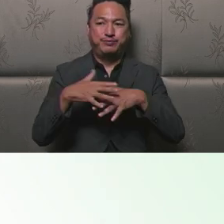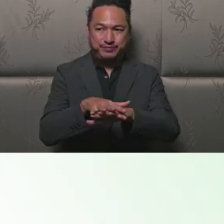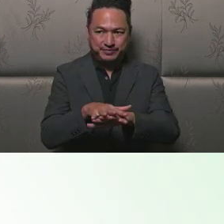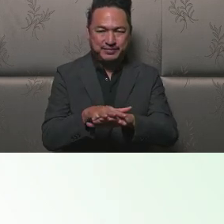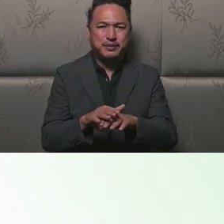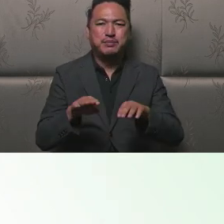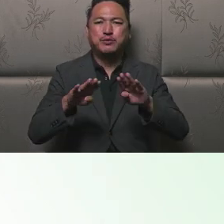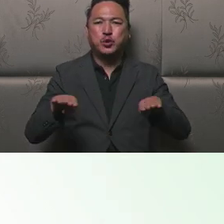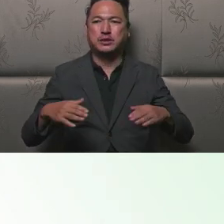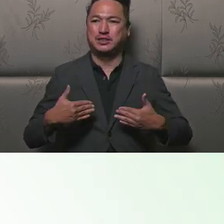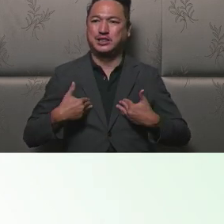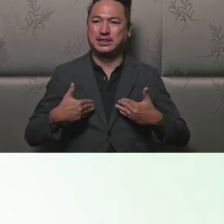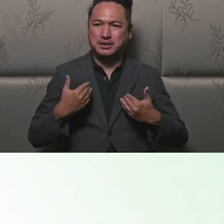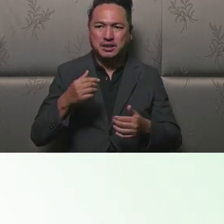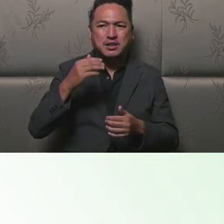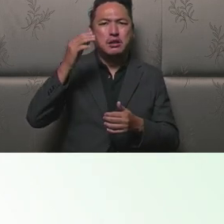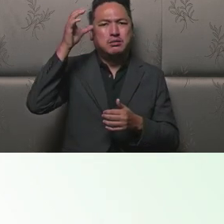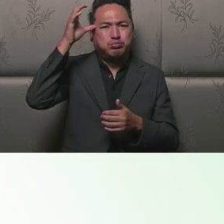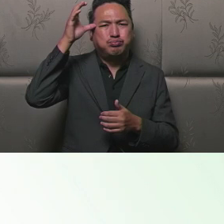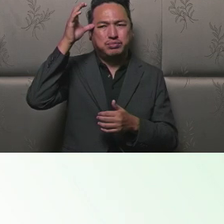or tasks meaningful to the learners?